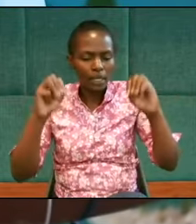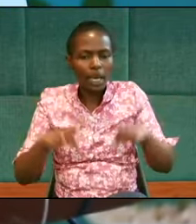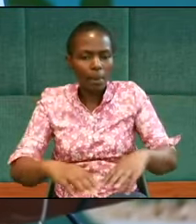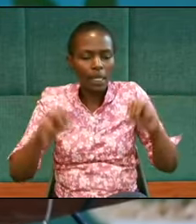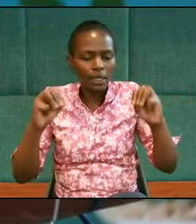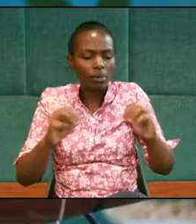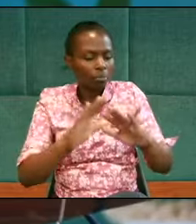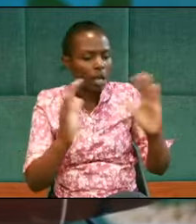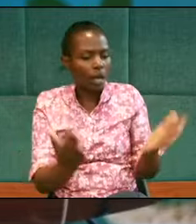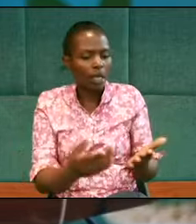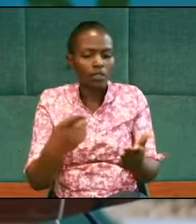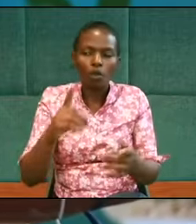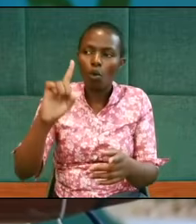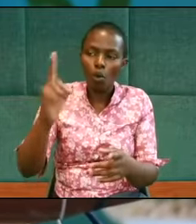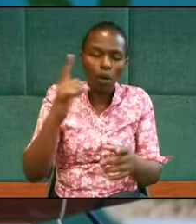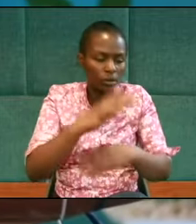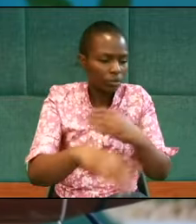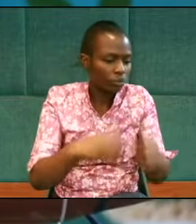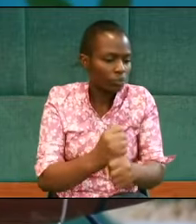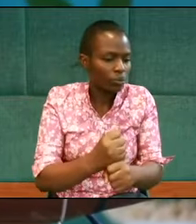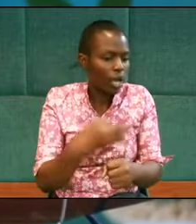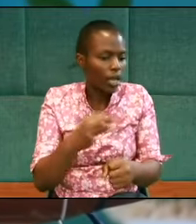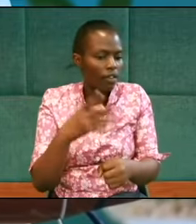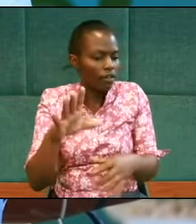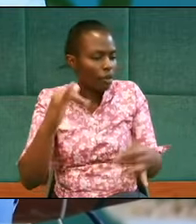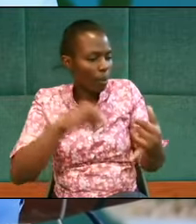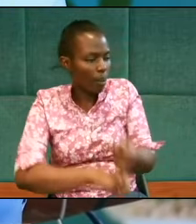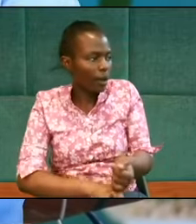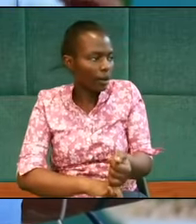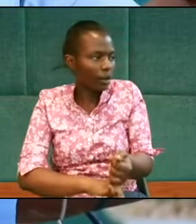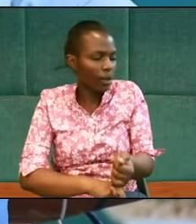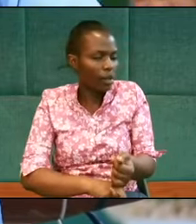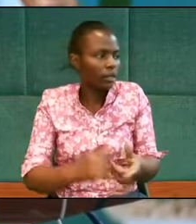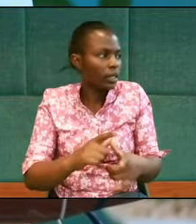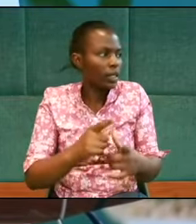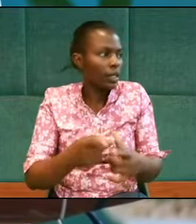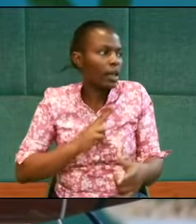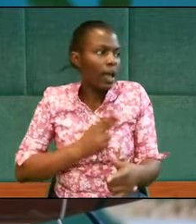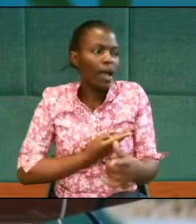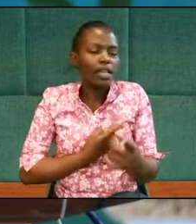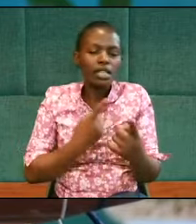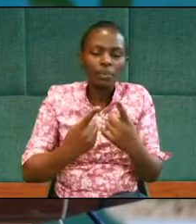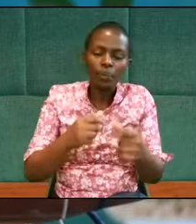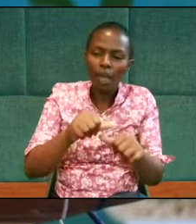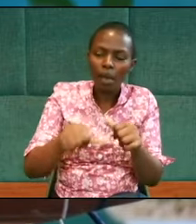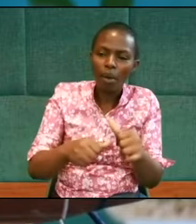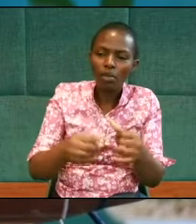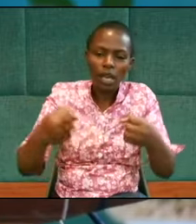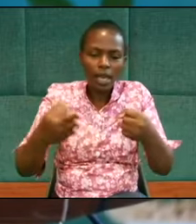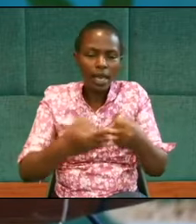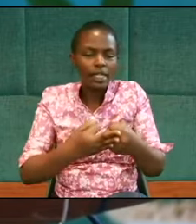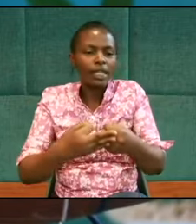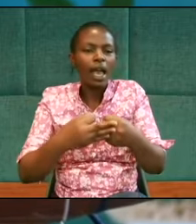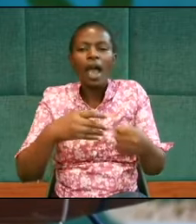1 year. If you are a married couple, we call it Love Connect. It is for